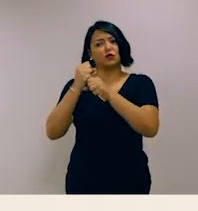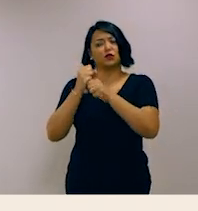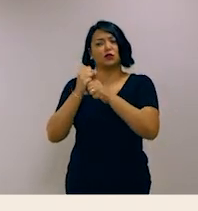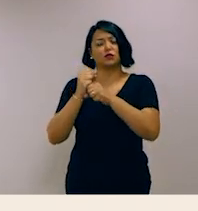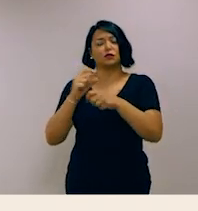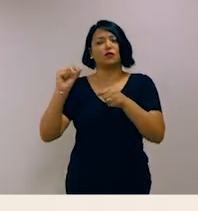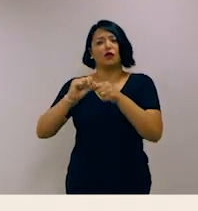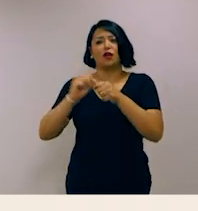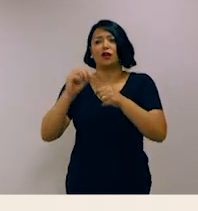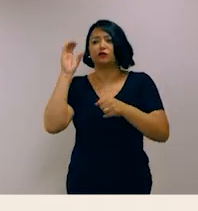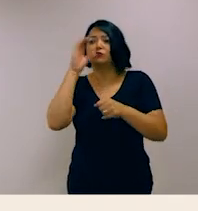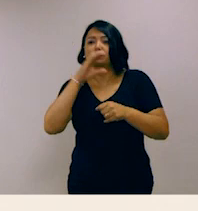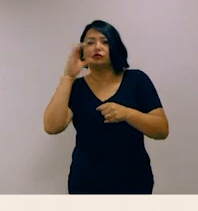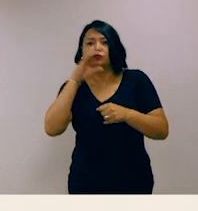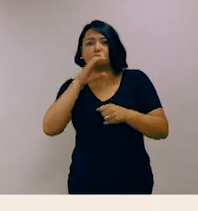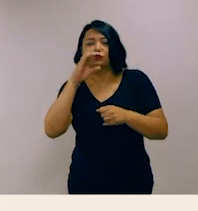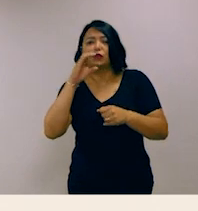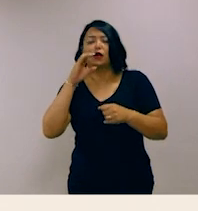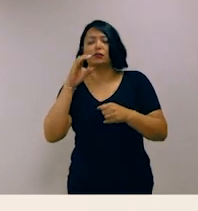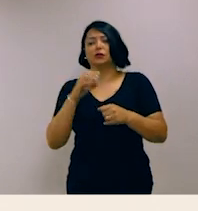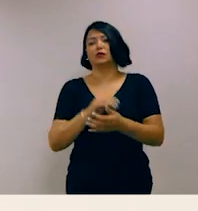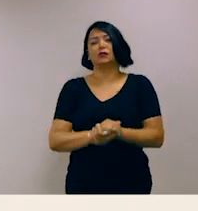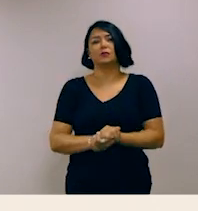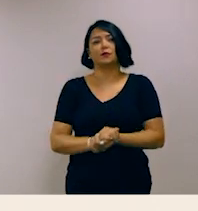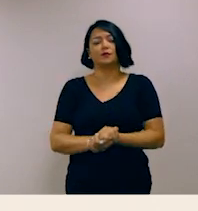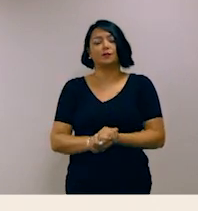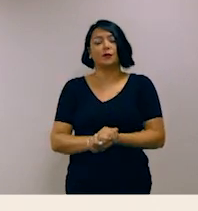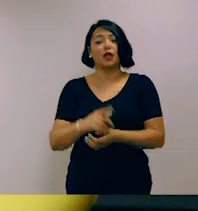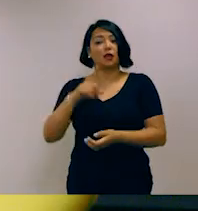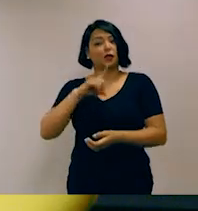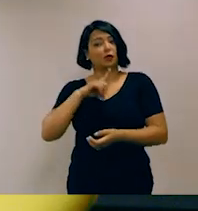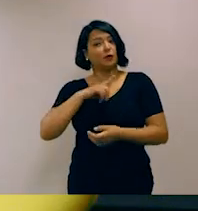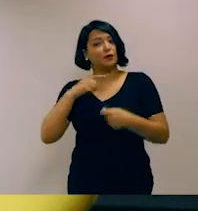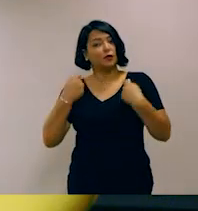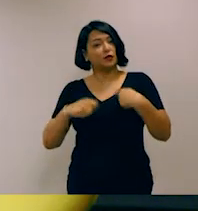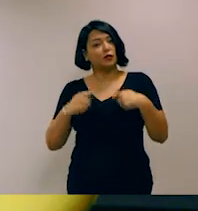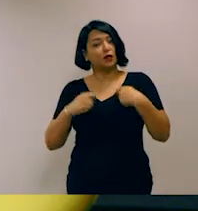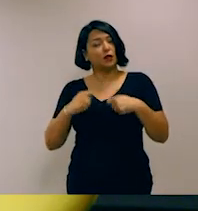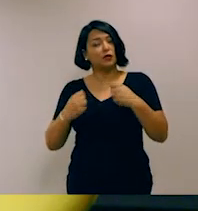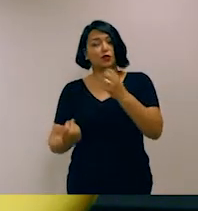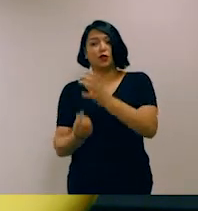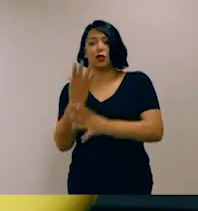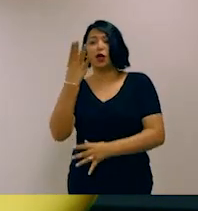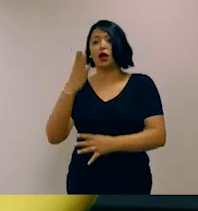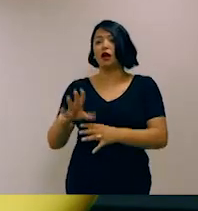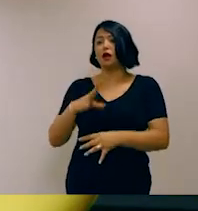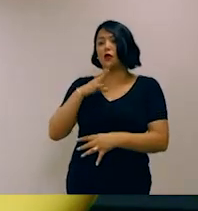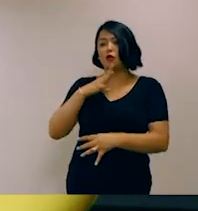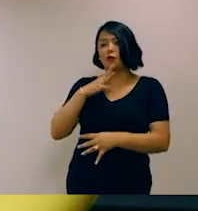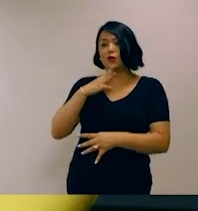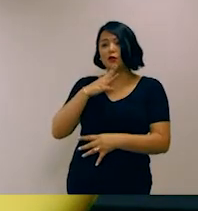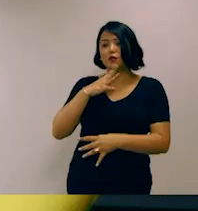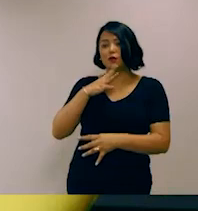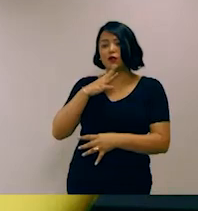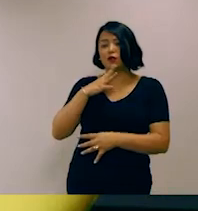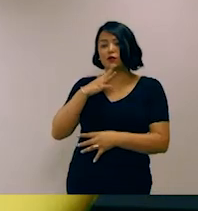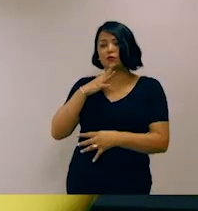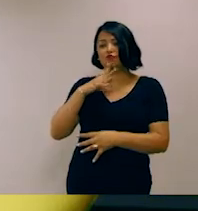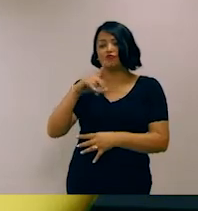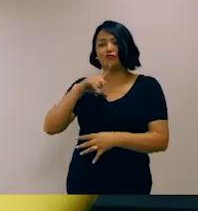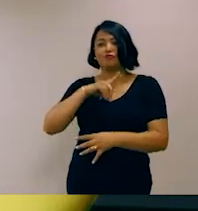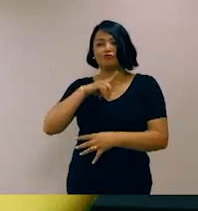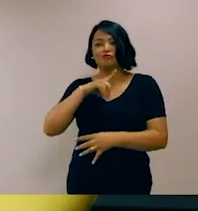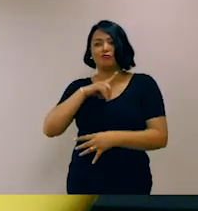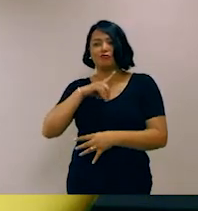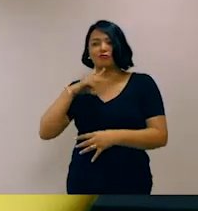produced simultaneously in a second, and we have the need to generate knowledge that